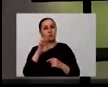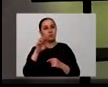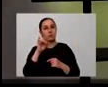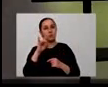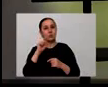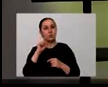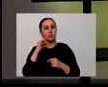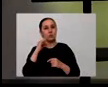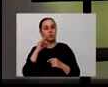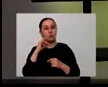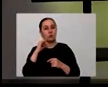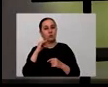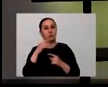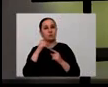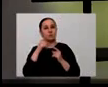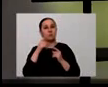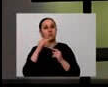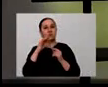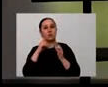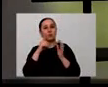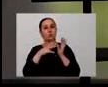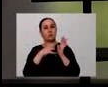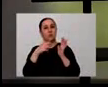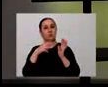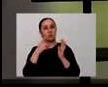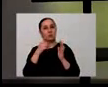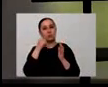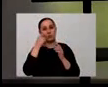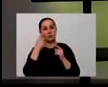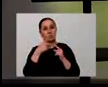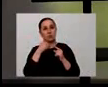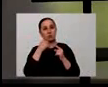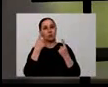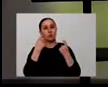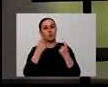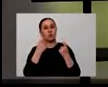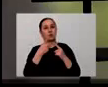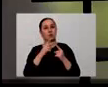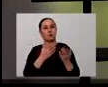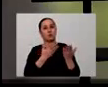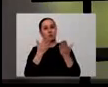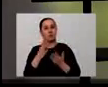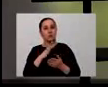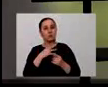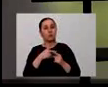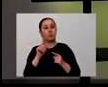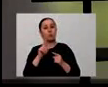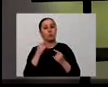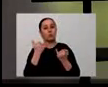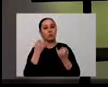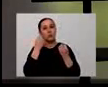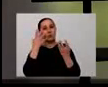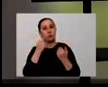Fitrat 1921-yilda uni Buxoroga taklif etilganligini bilar edik. Endi bugun nimani bilib